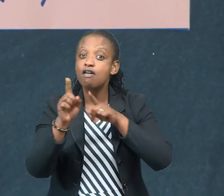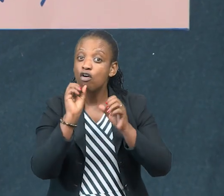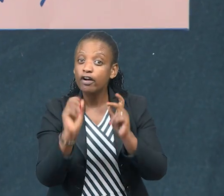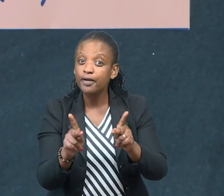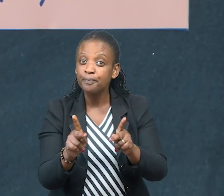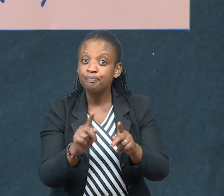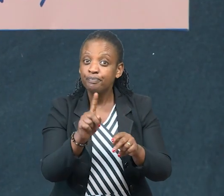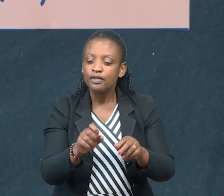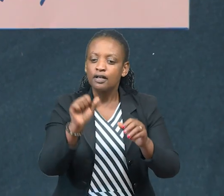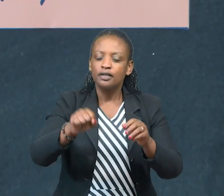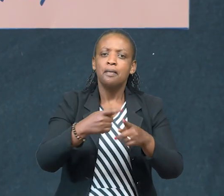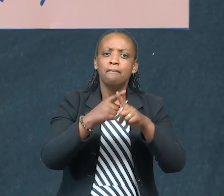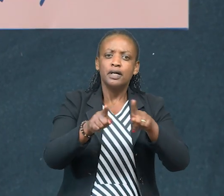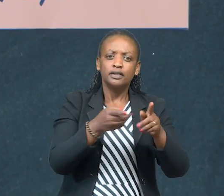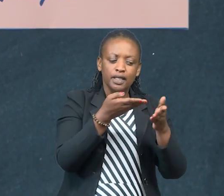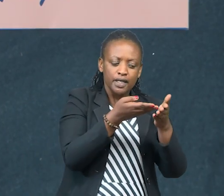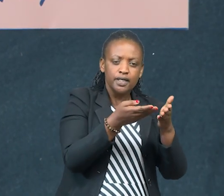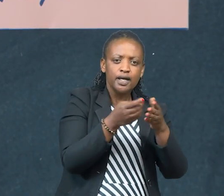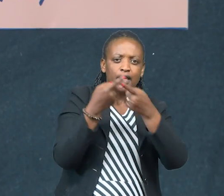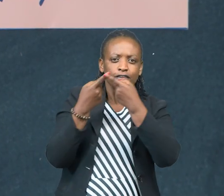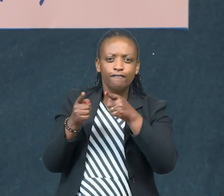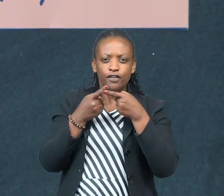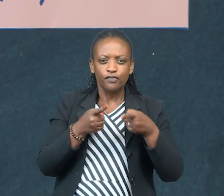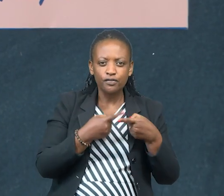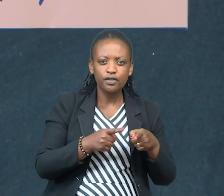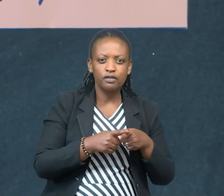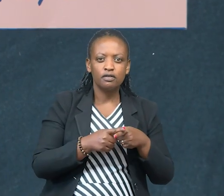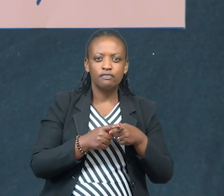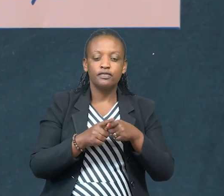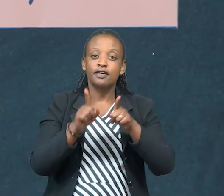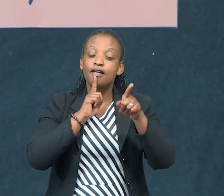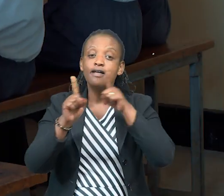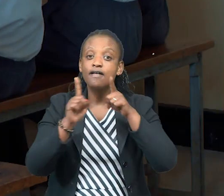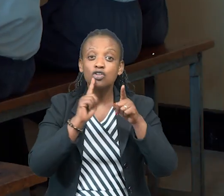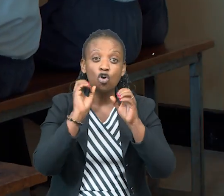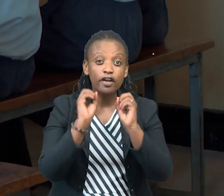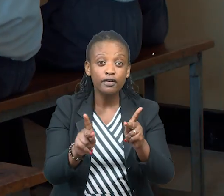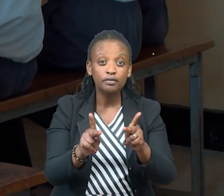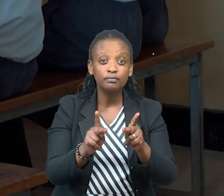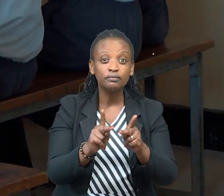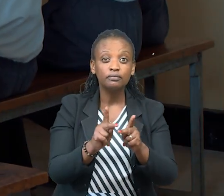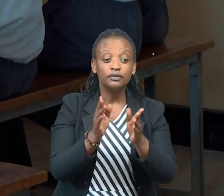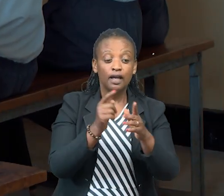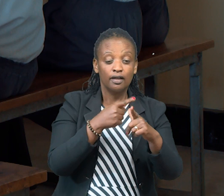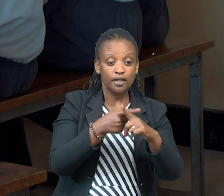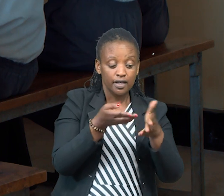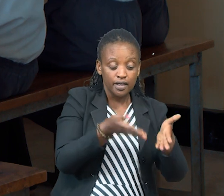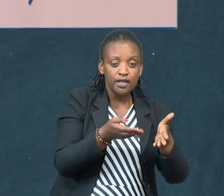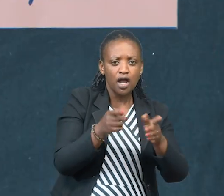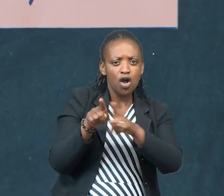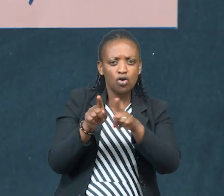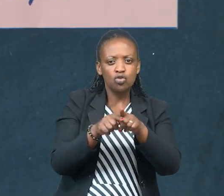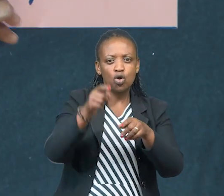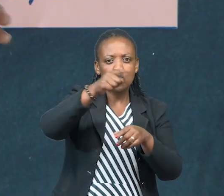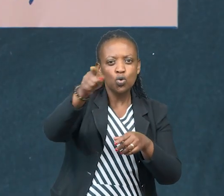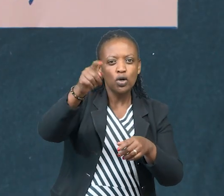right? But here you will need the counters of different colors, okay? And then here we